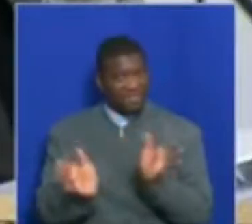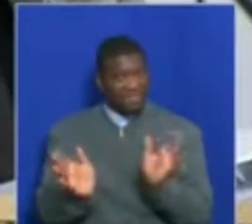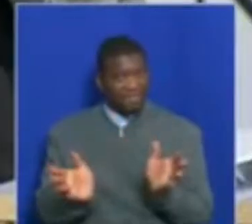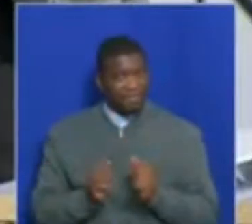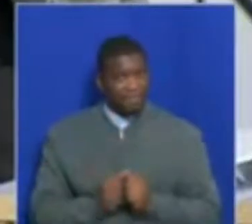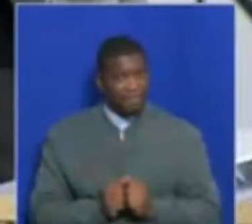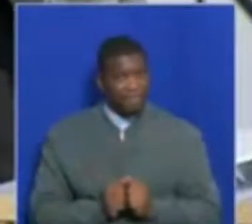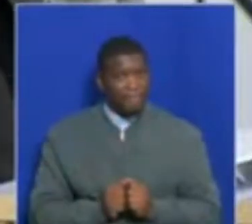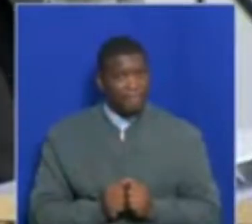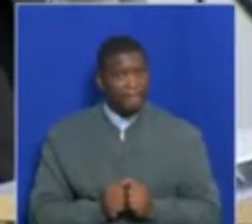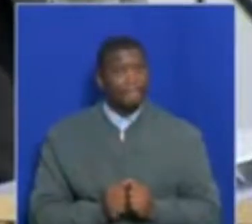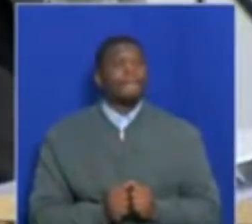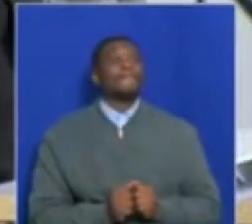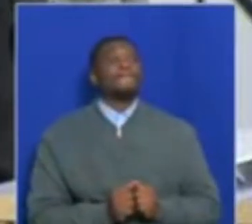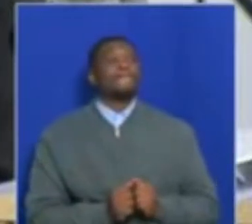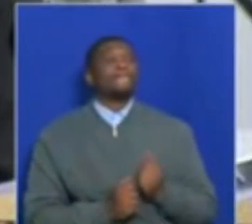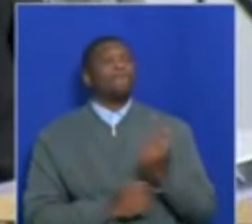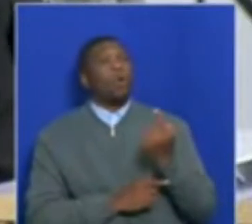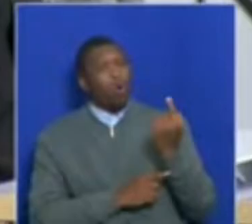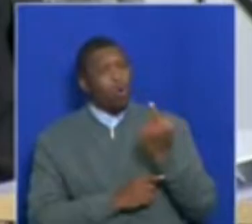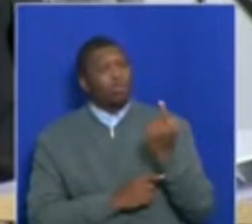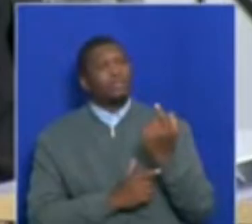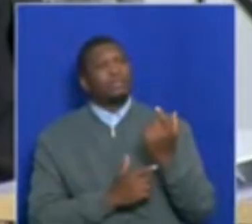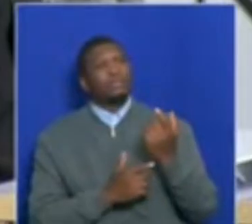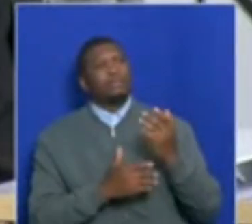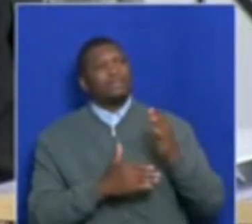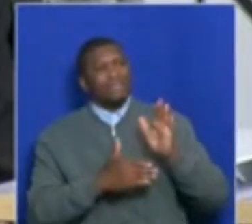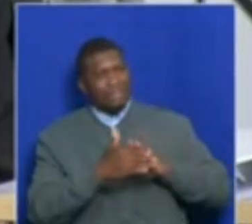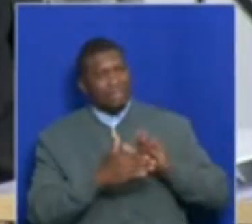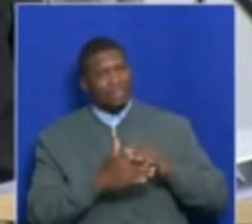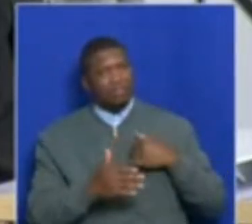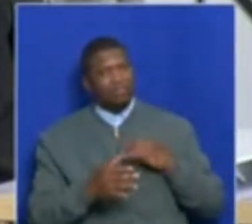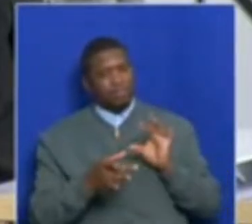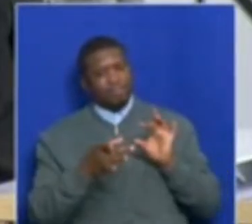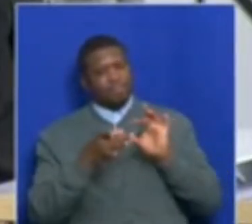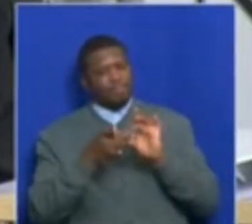only reason that I make that connection is that the